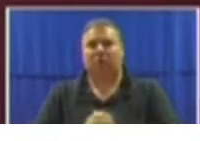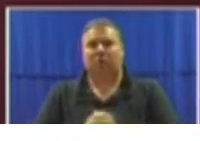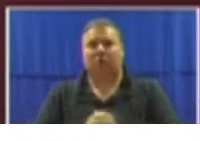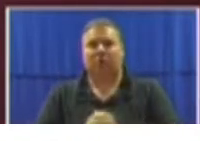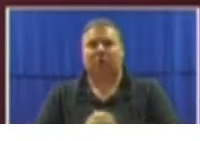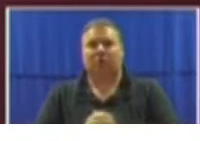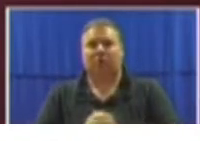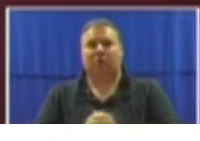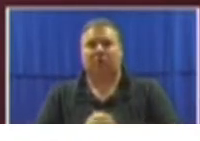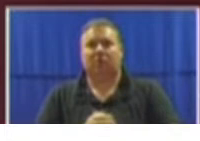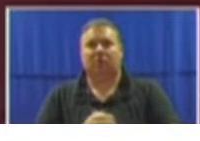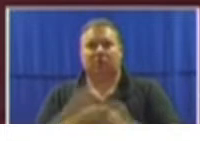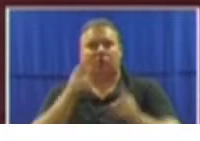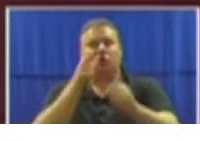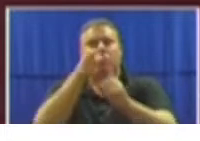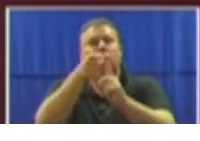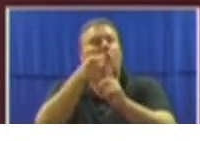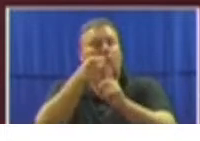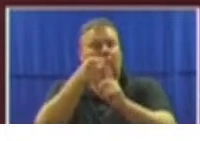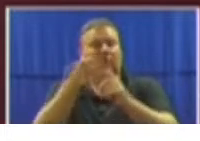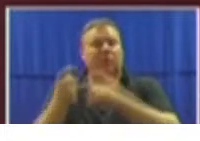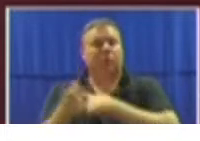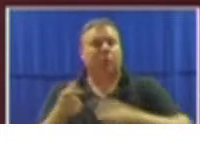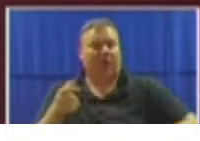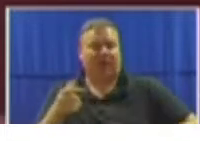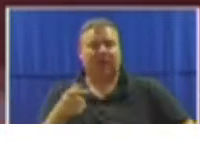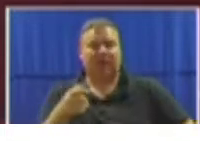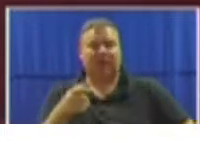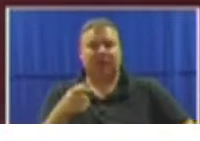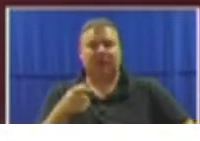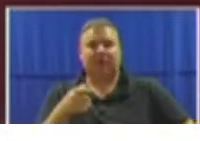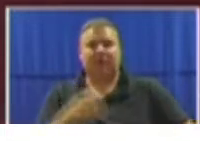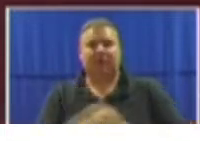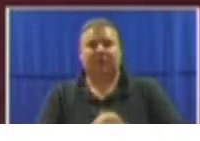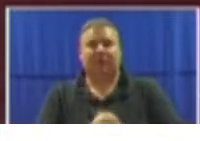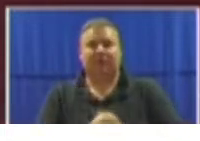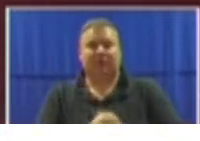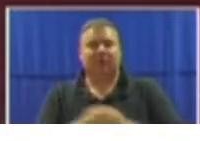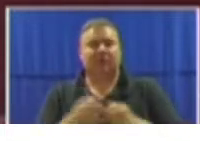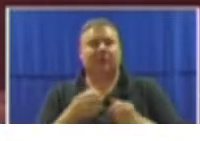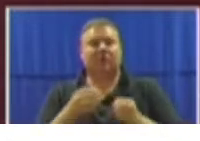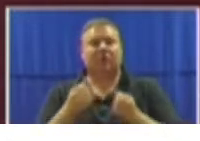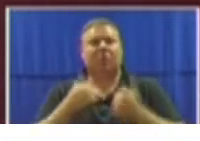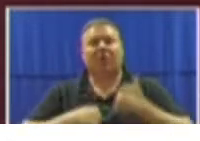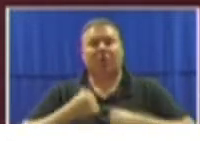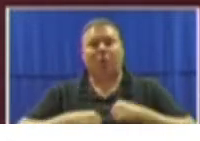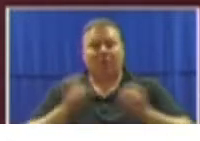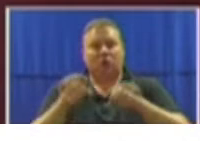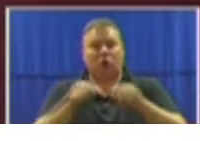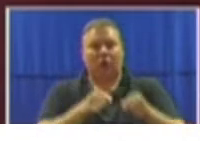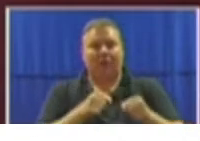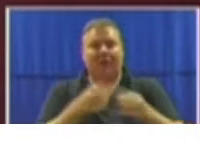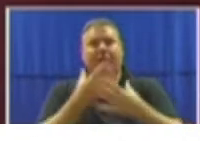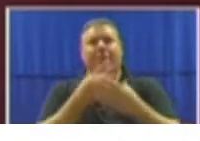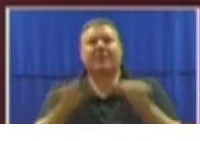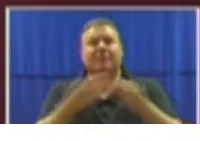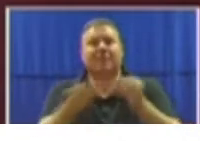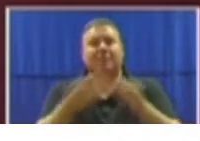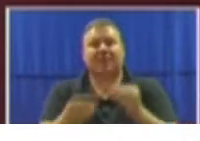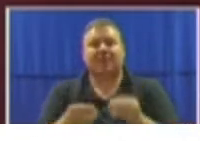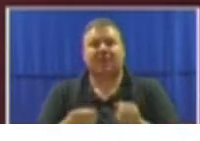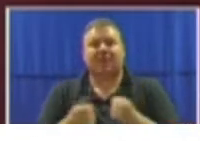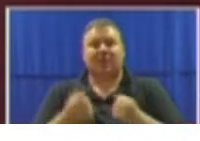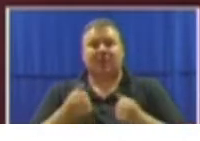When targets in the President's performance agreement for ministers are missed by a country mile, you'd think there would be strong action,